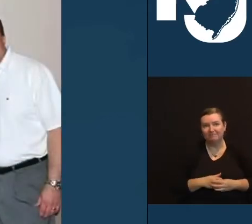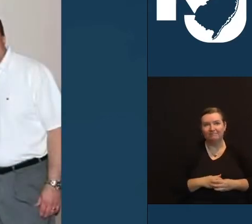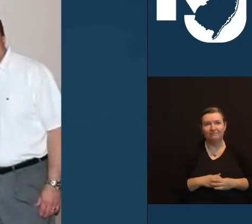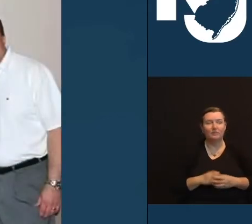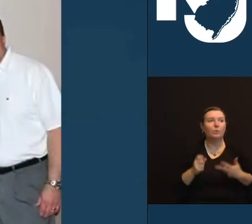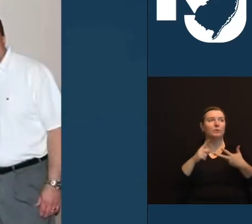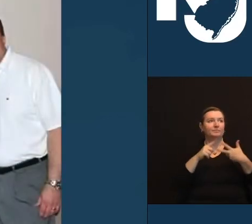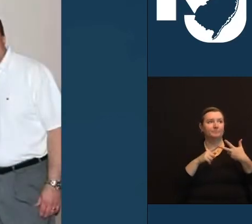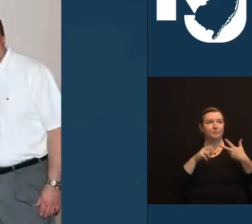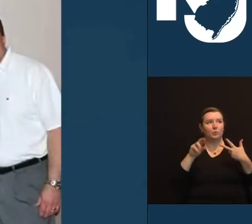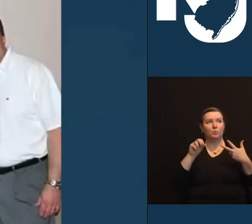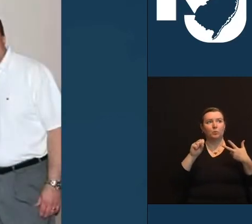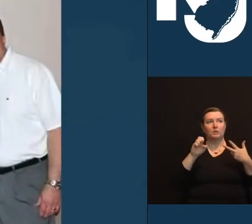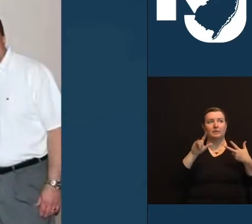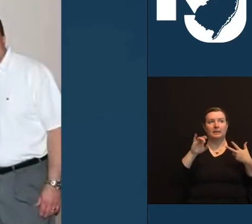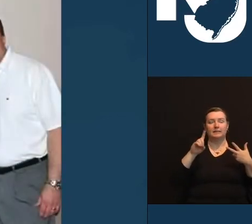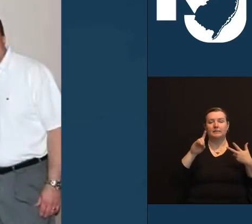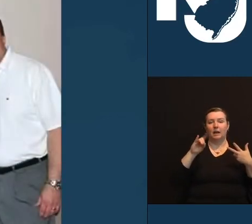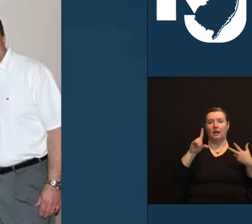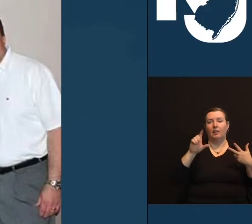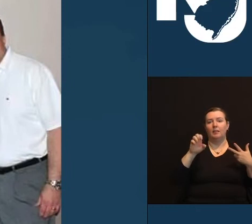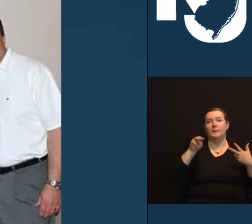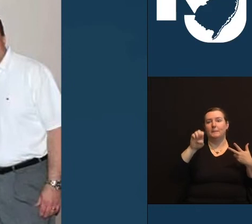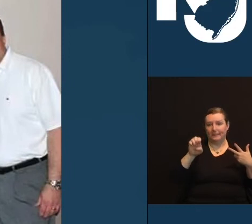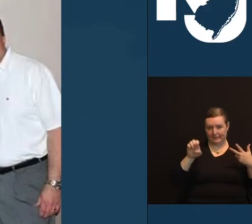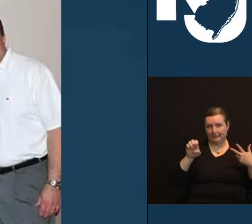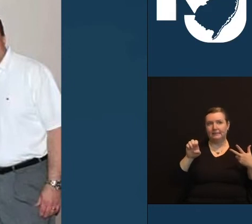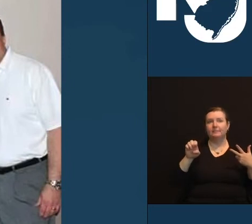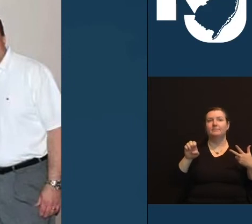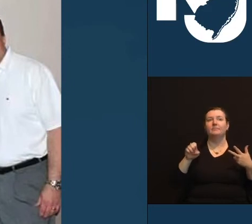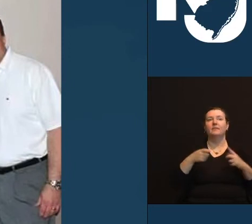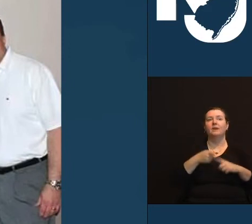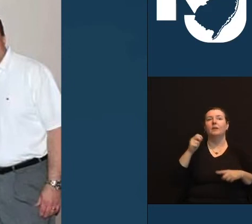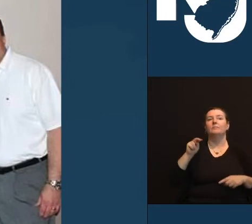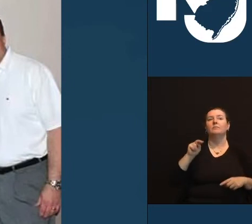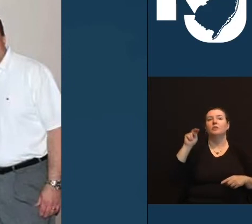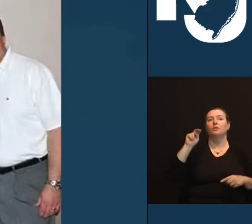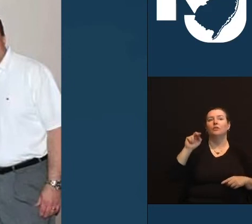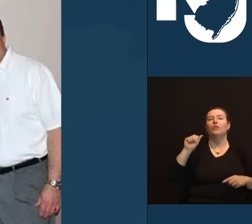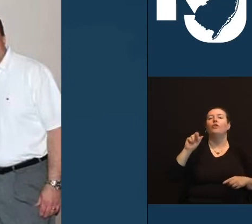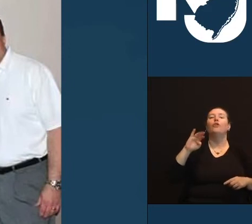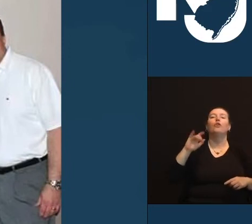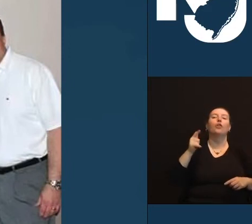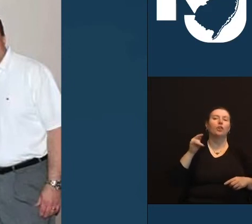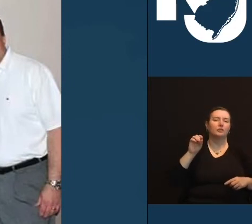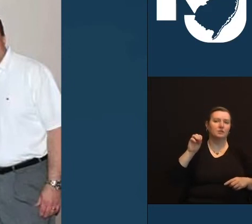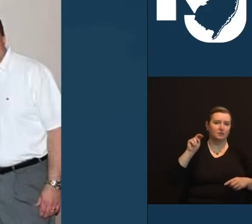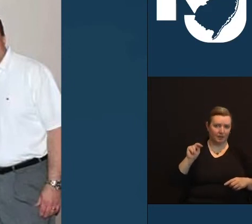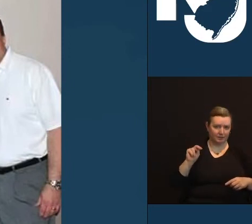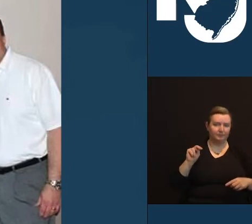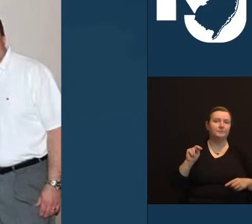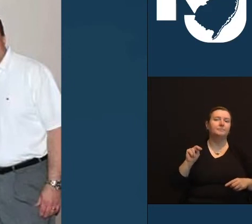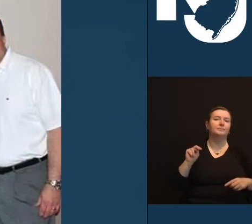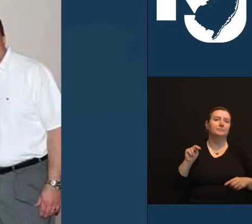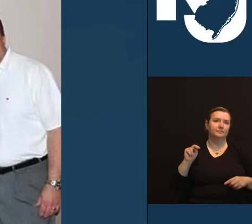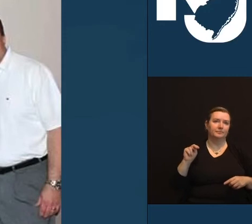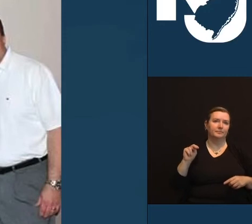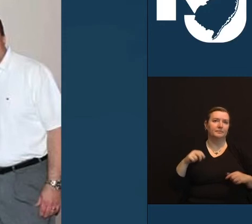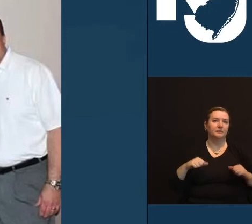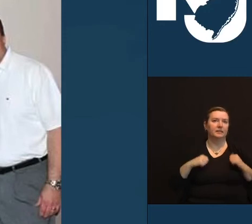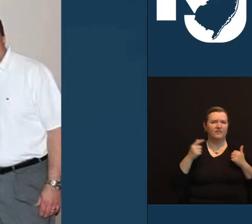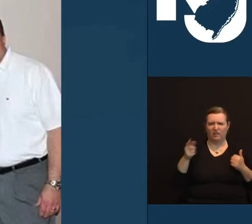DeLemme. Rosalie called North Arlington home for the past 42 years. She passed away at age